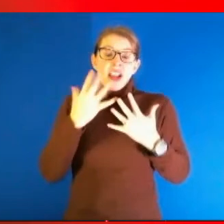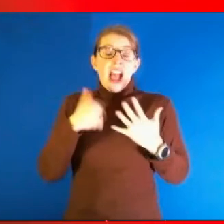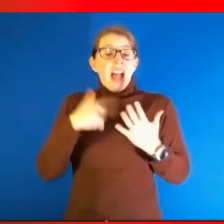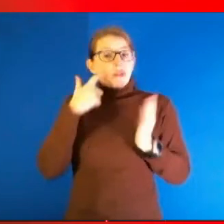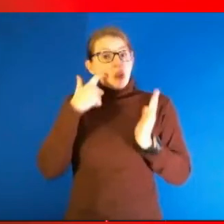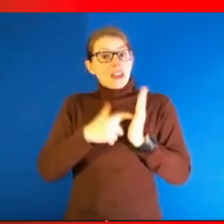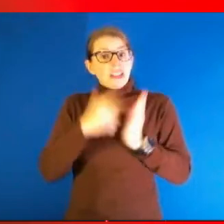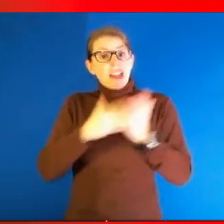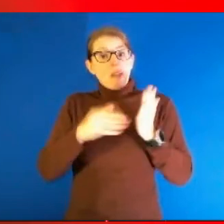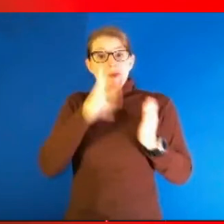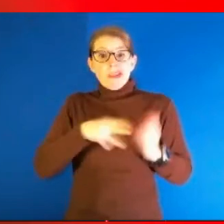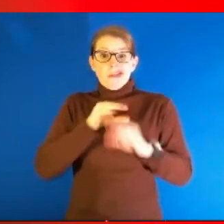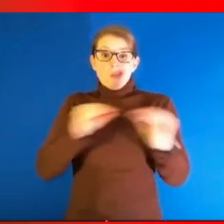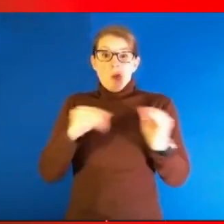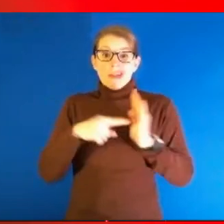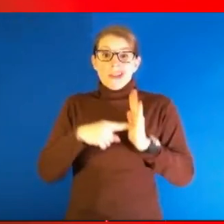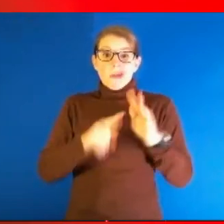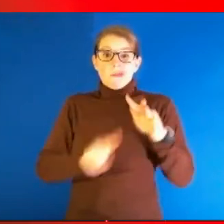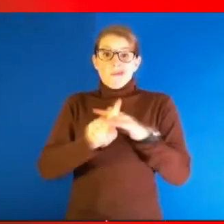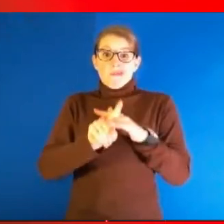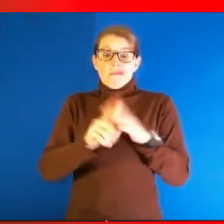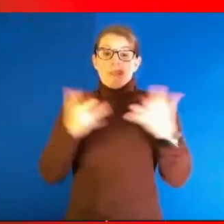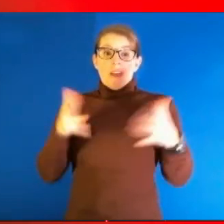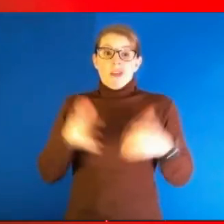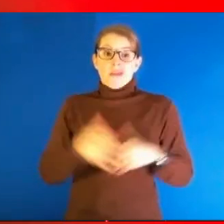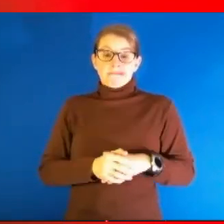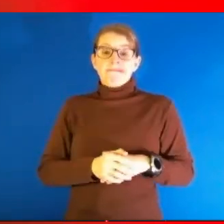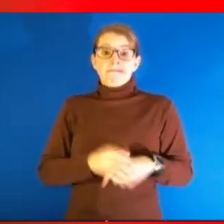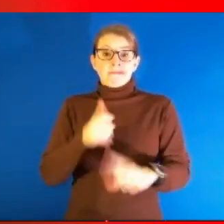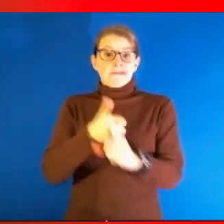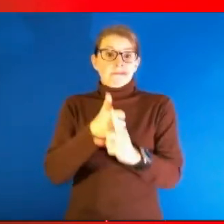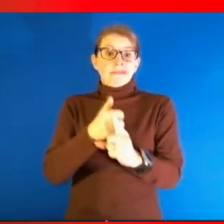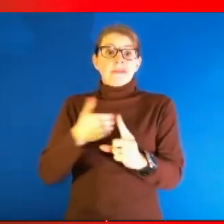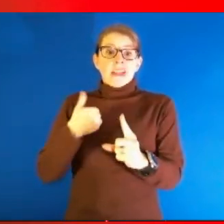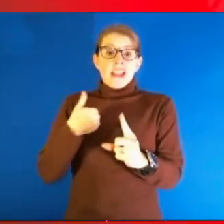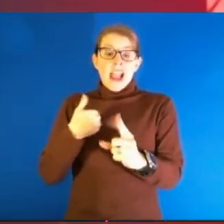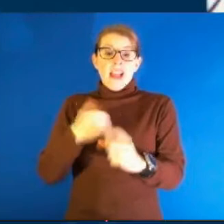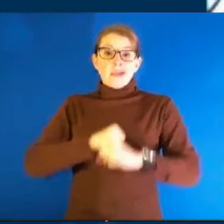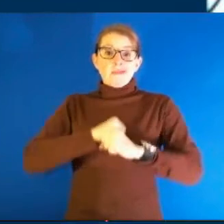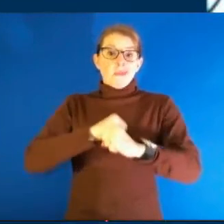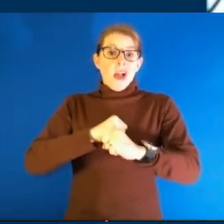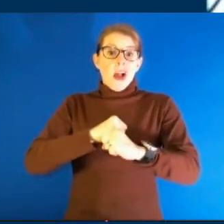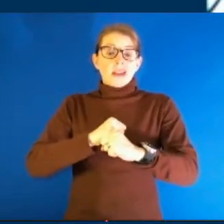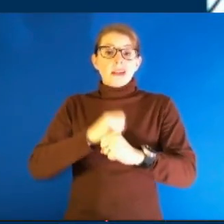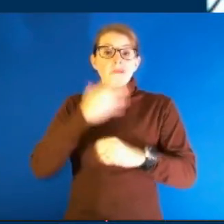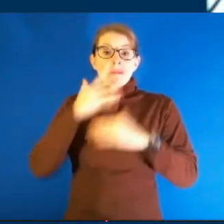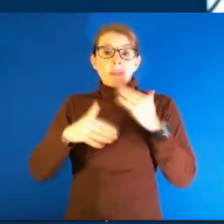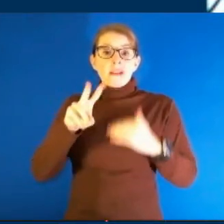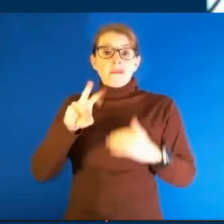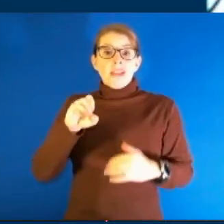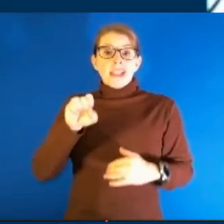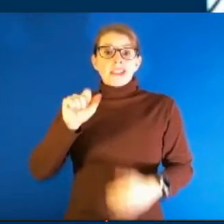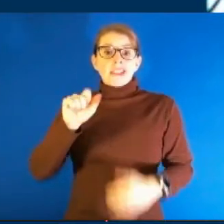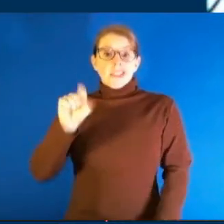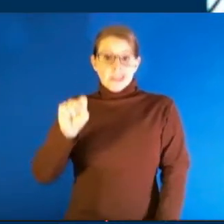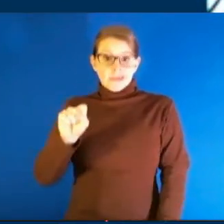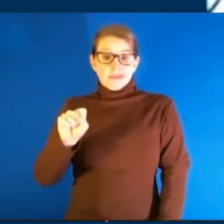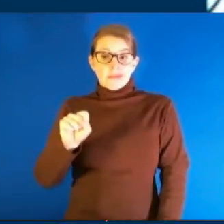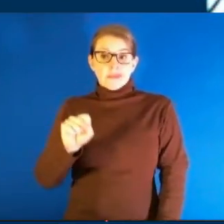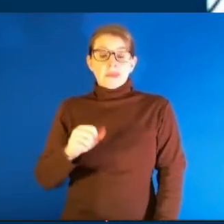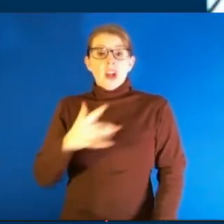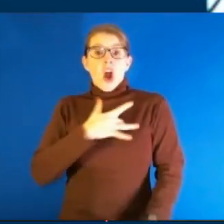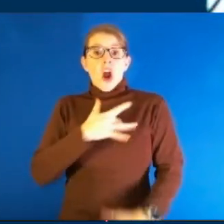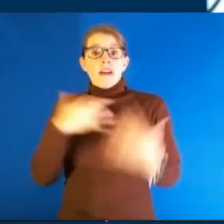no symptoms at all that end up having blocked blood vessels. Heart health is so